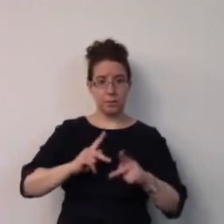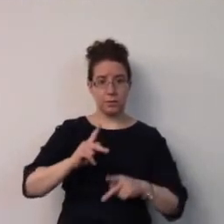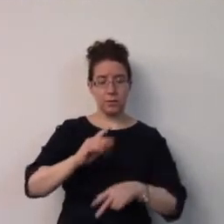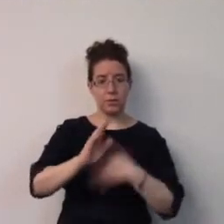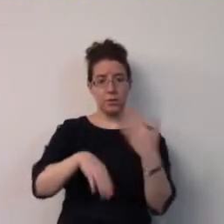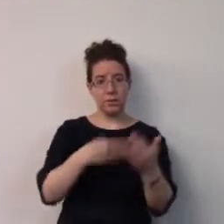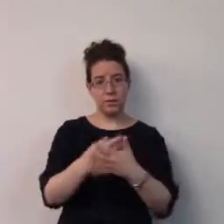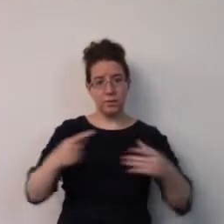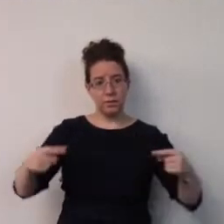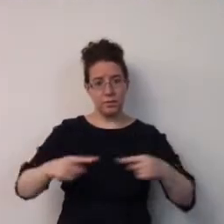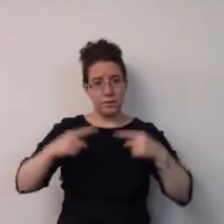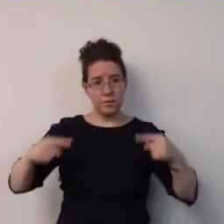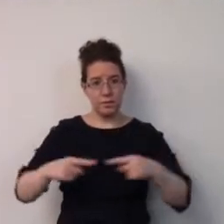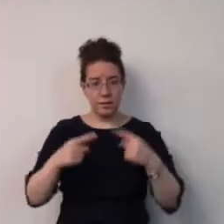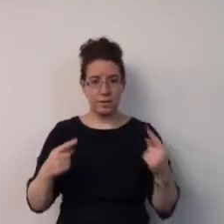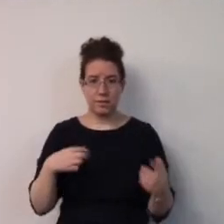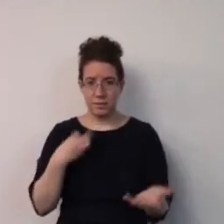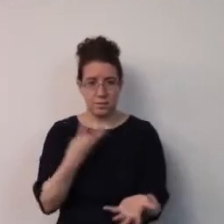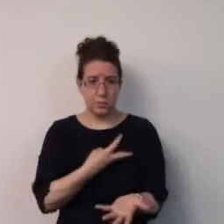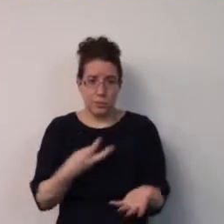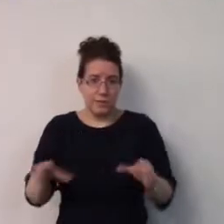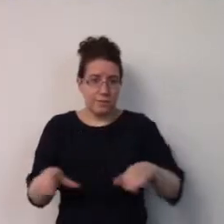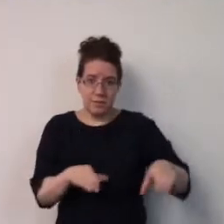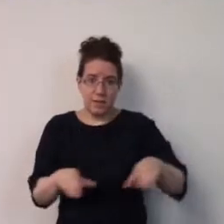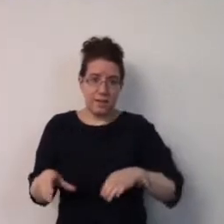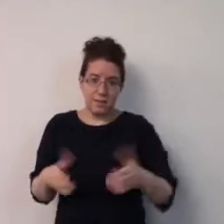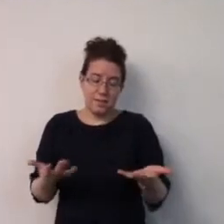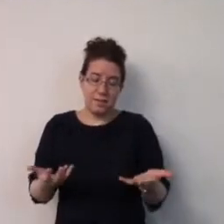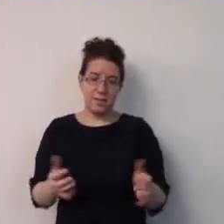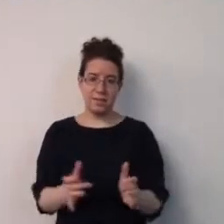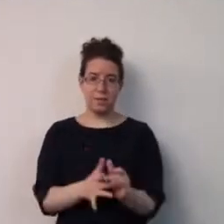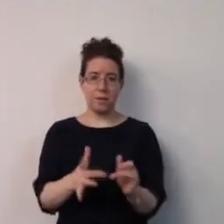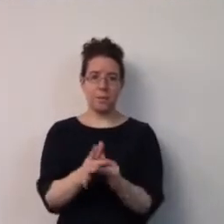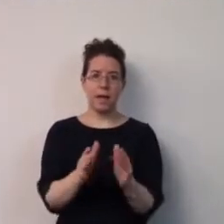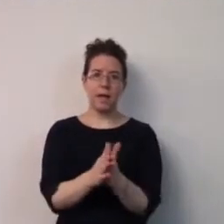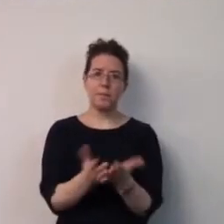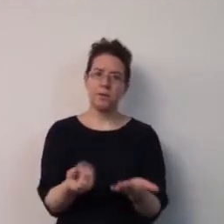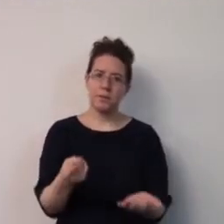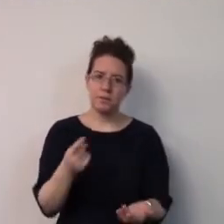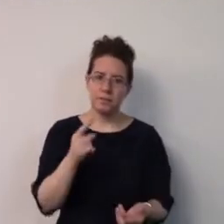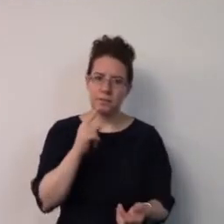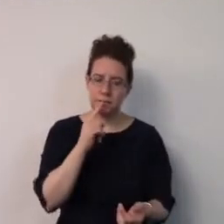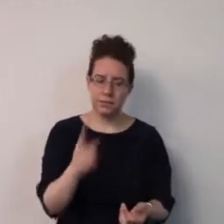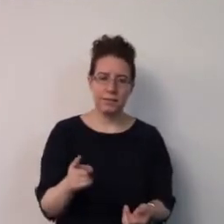the Spirit of our God. Hallelujah. Amen. Therefore, we